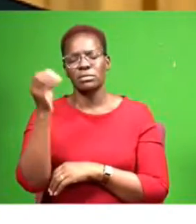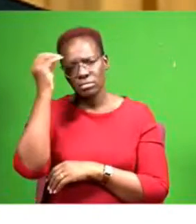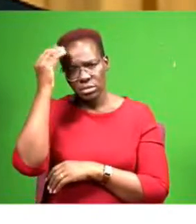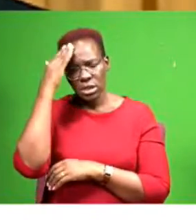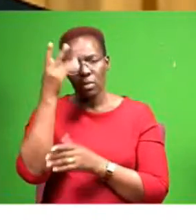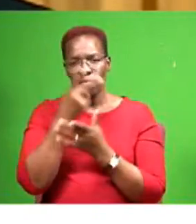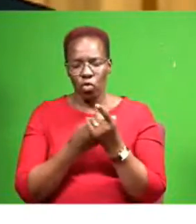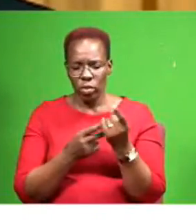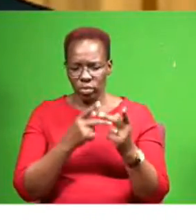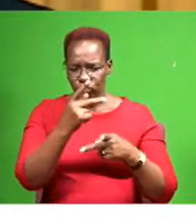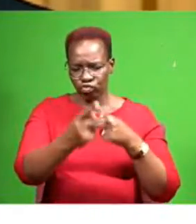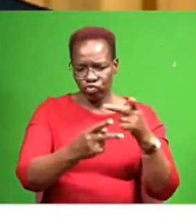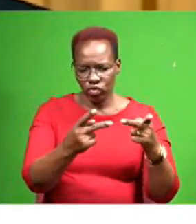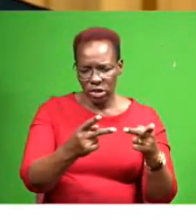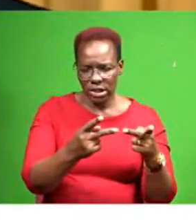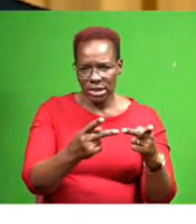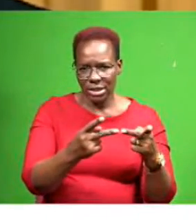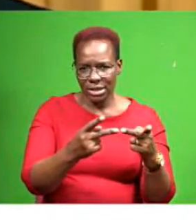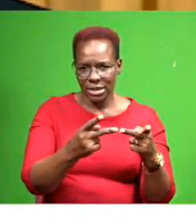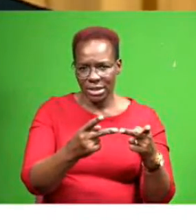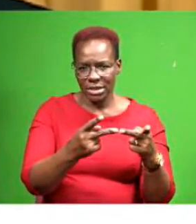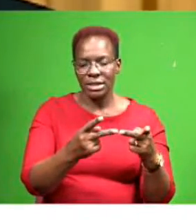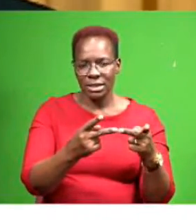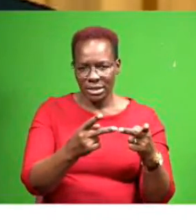the procedural